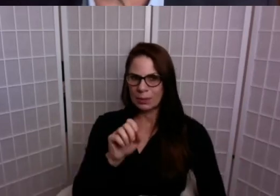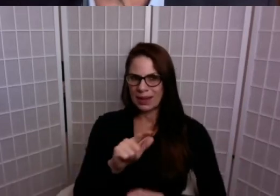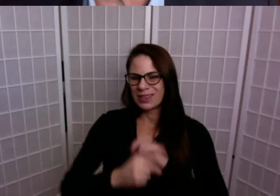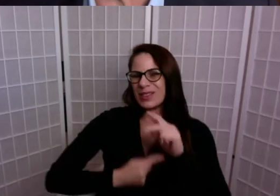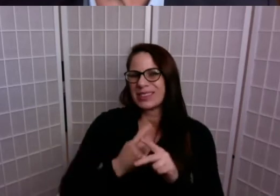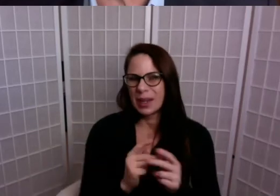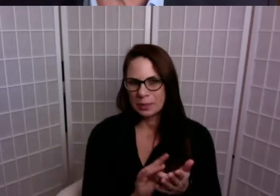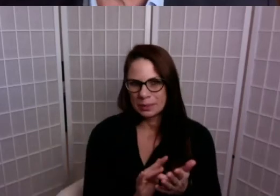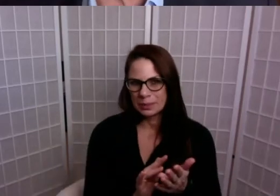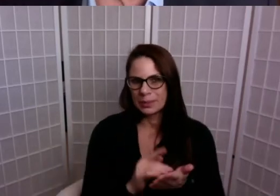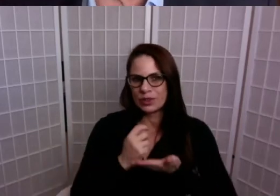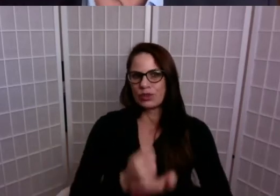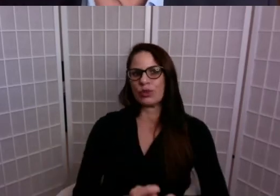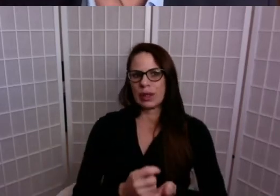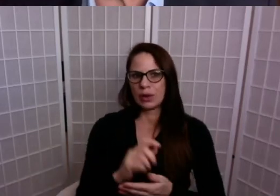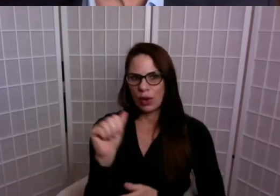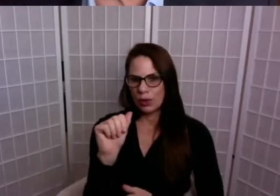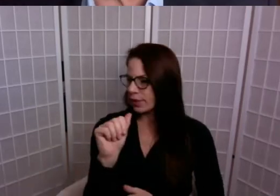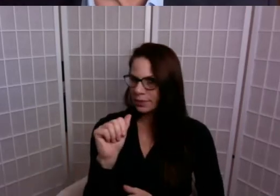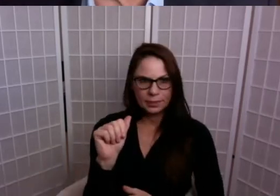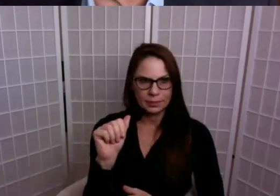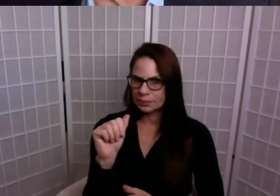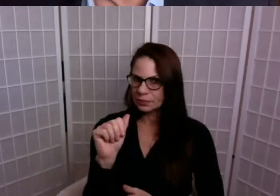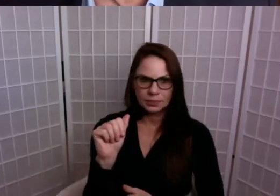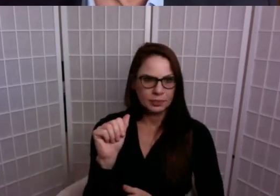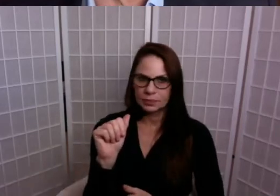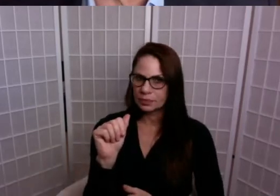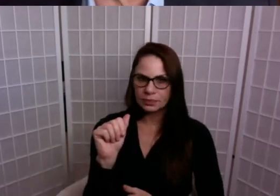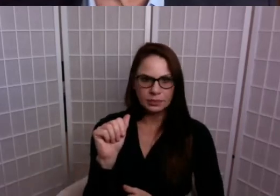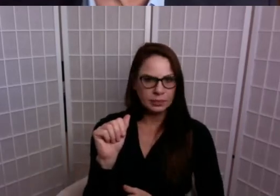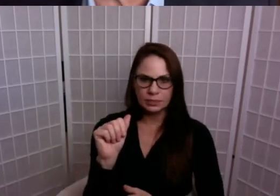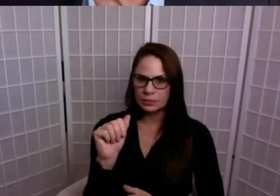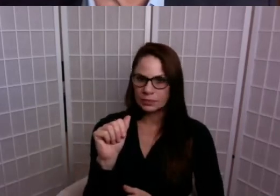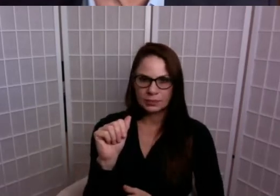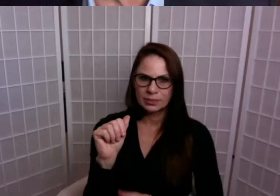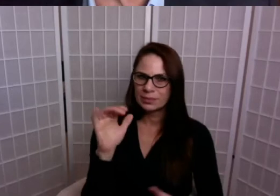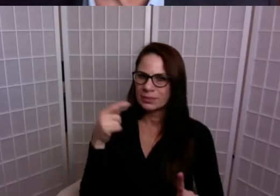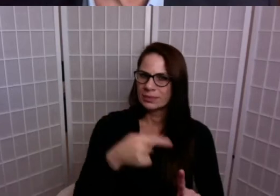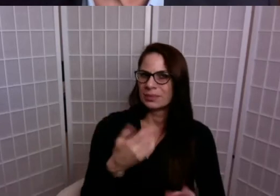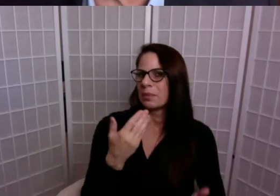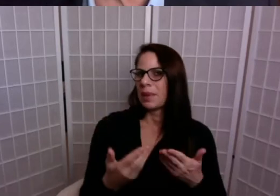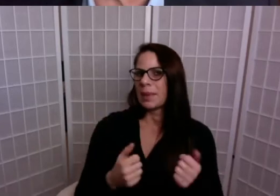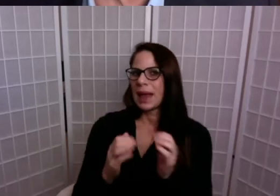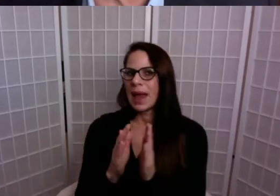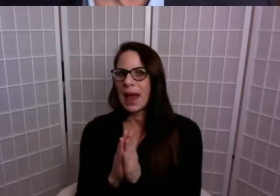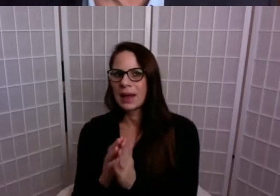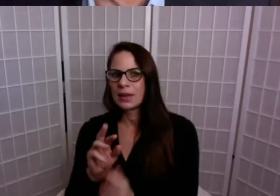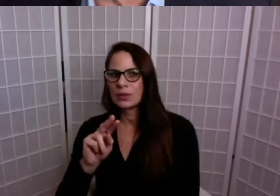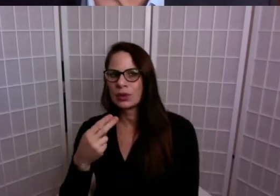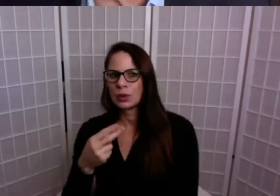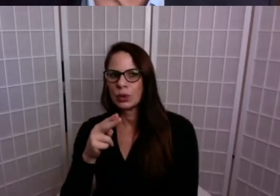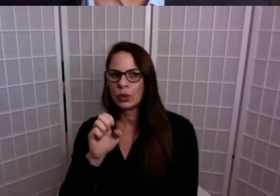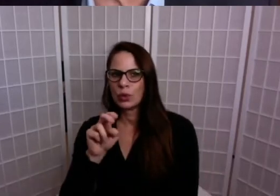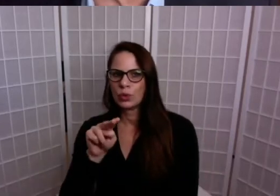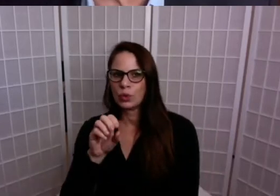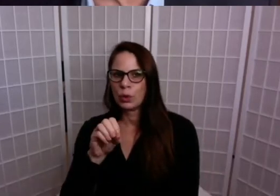treat arthritis. That would maybe be a question that you'd ask your internist or rheumatologist, but